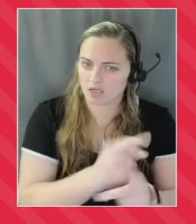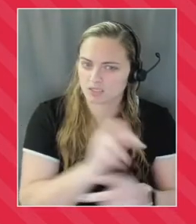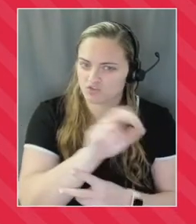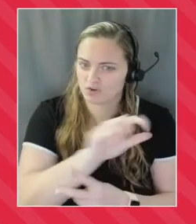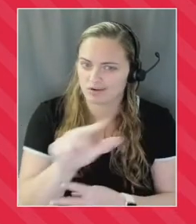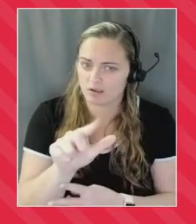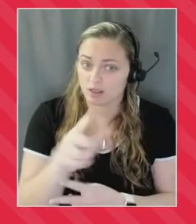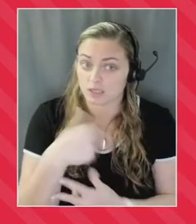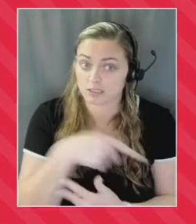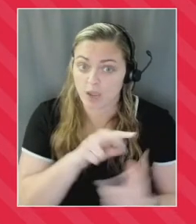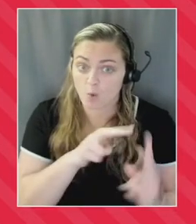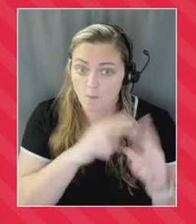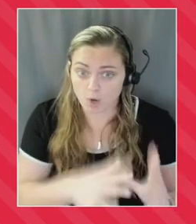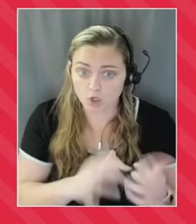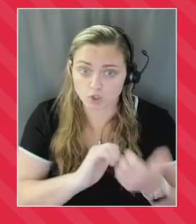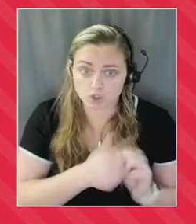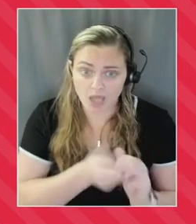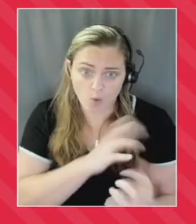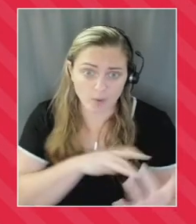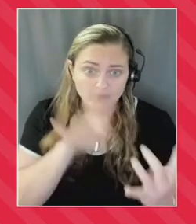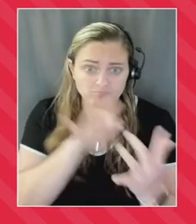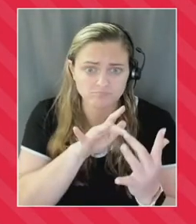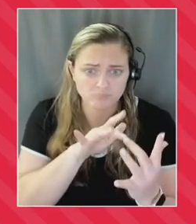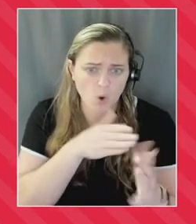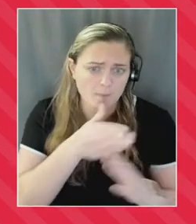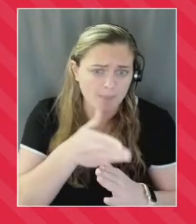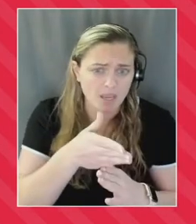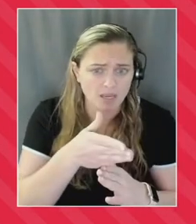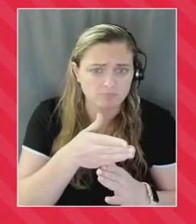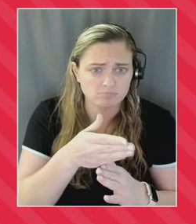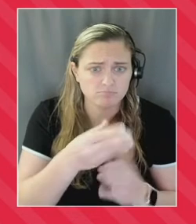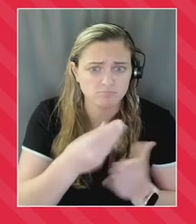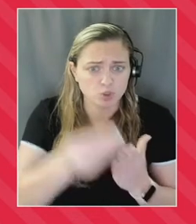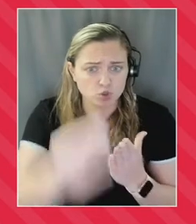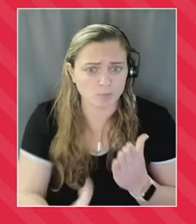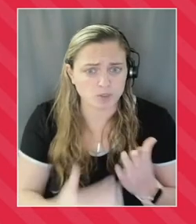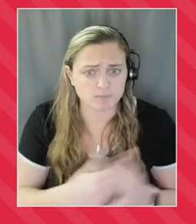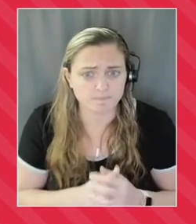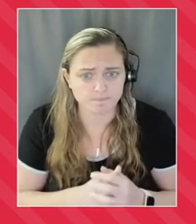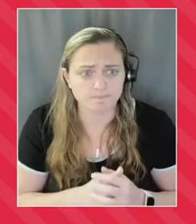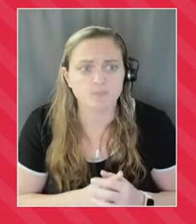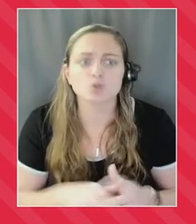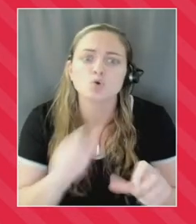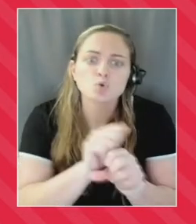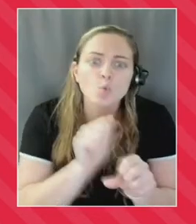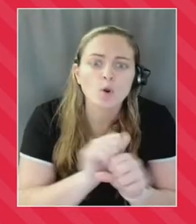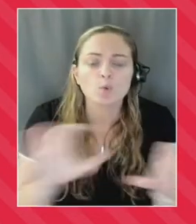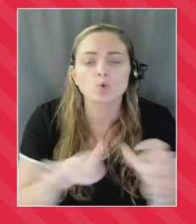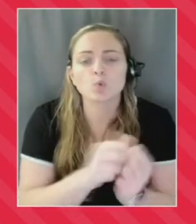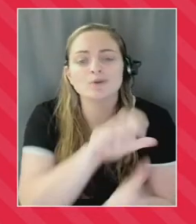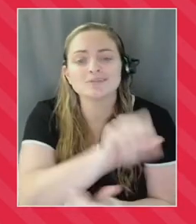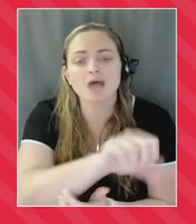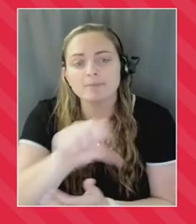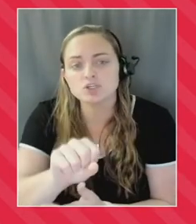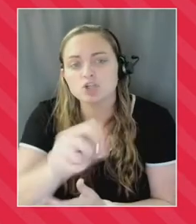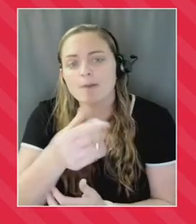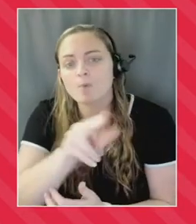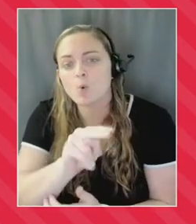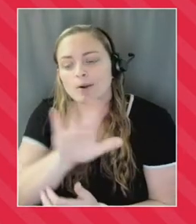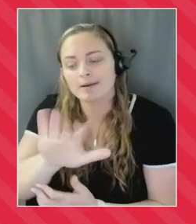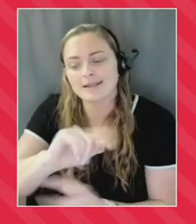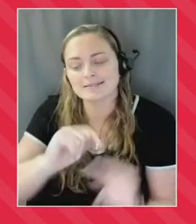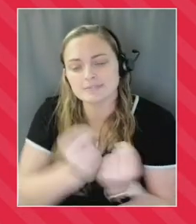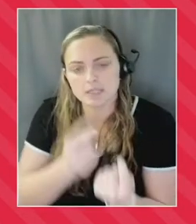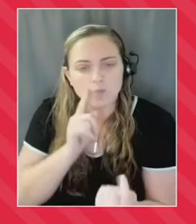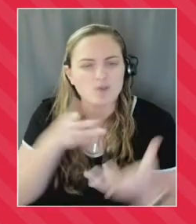retail partners are how we reach our end consumer. So this work and this pilot that we're doing with Stop & Shop and with Gordon and team just allow us to get closer